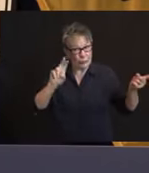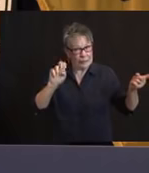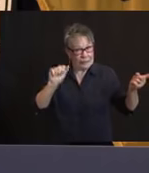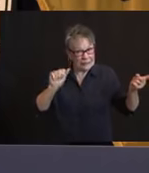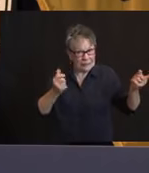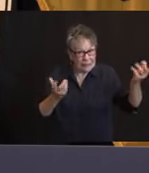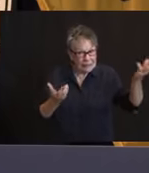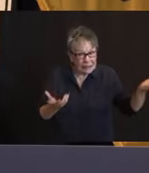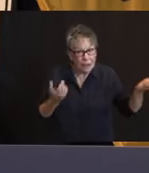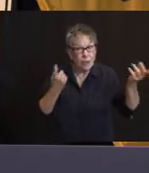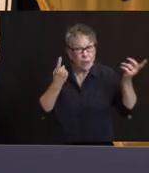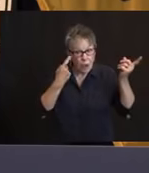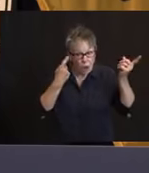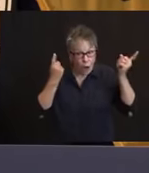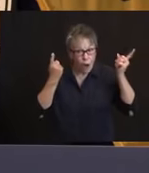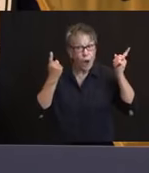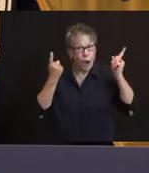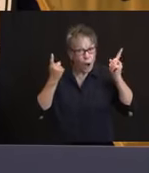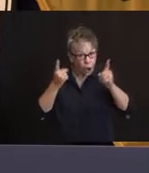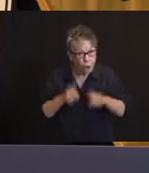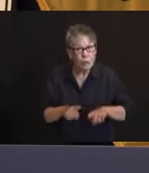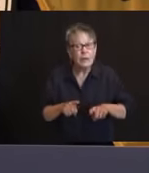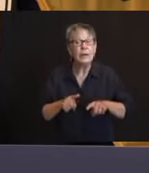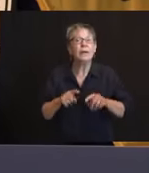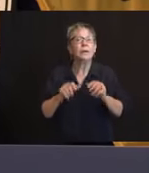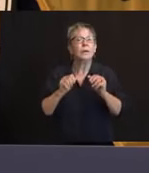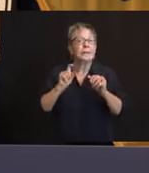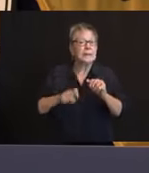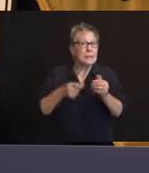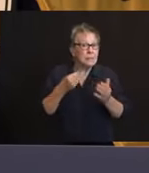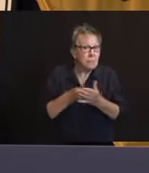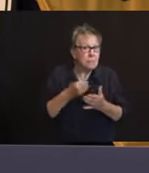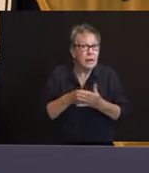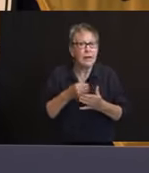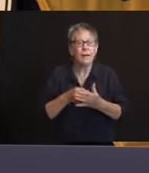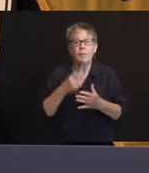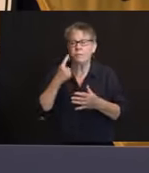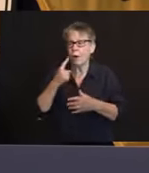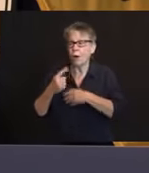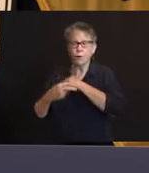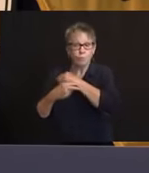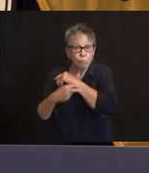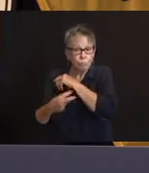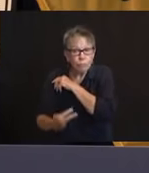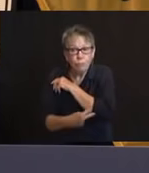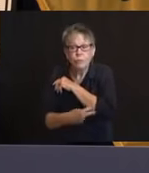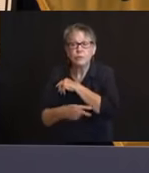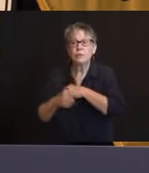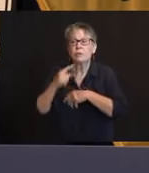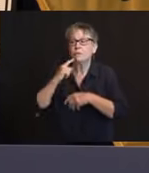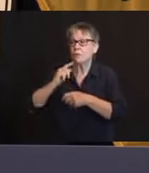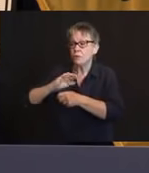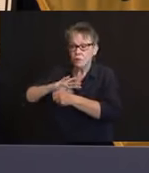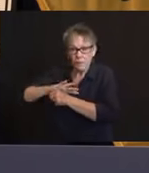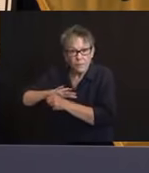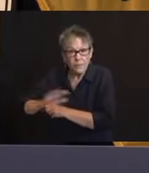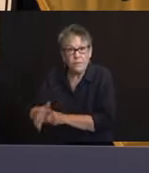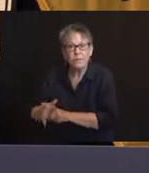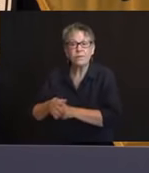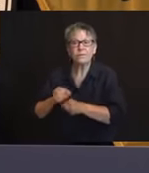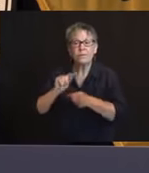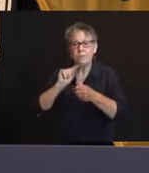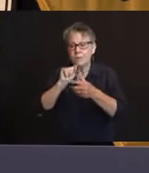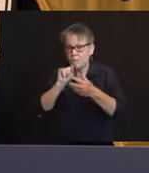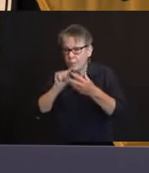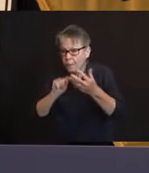COVID-19, on our economic recovery. There's one federal government, there's one administration. They